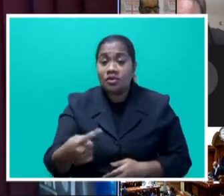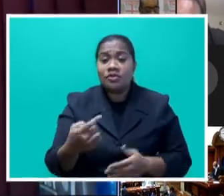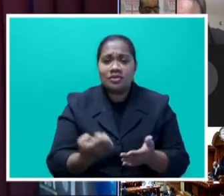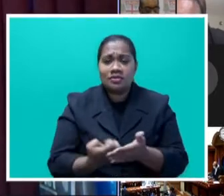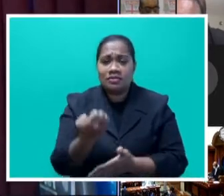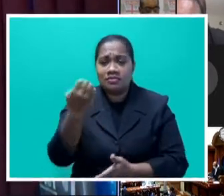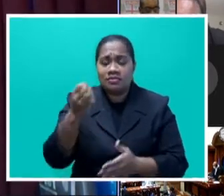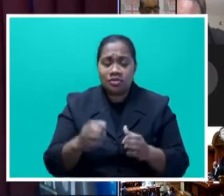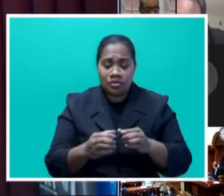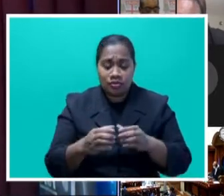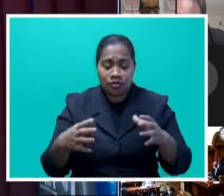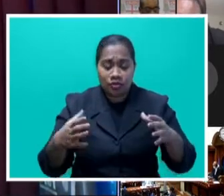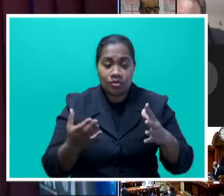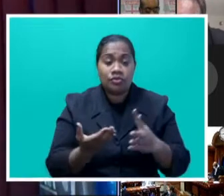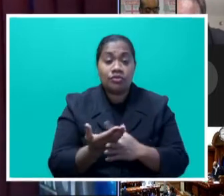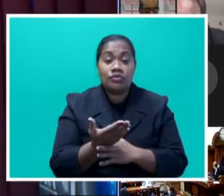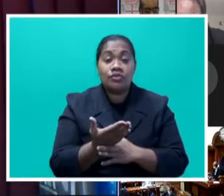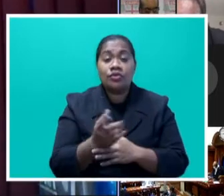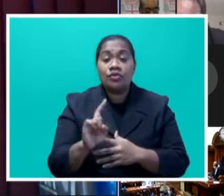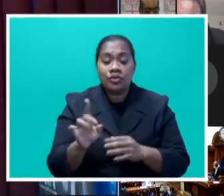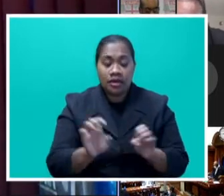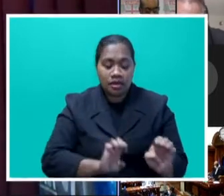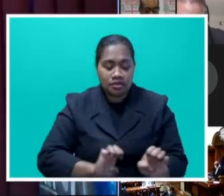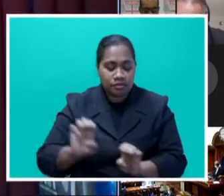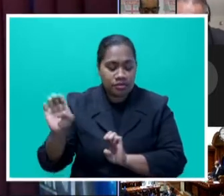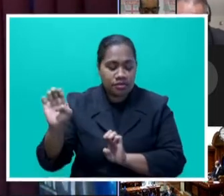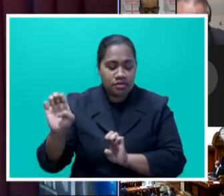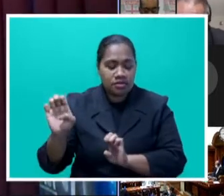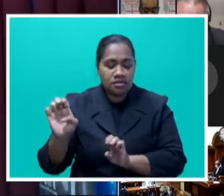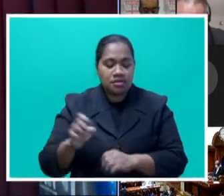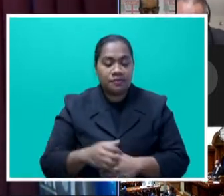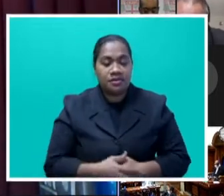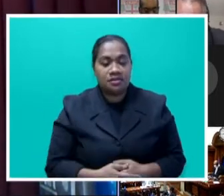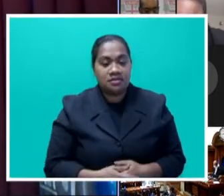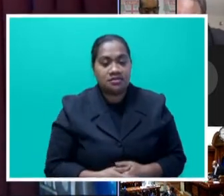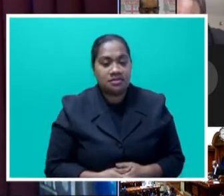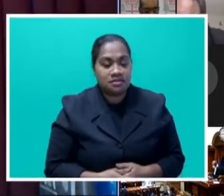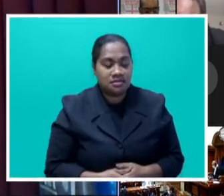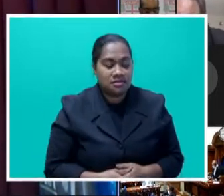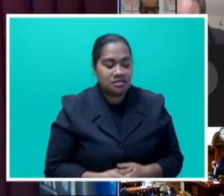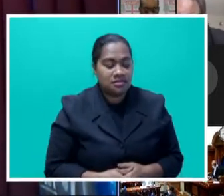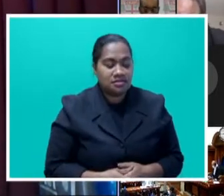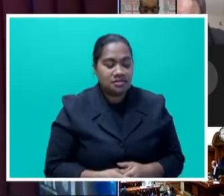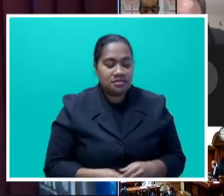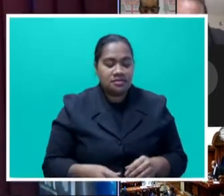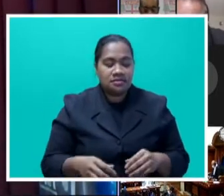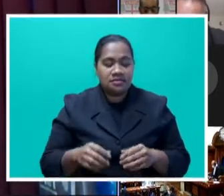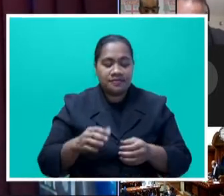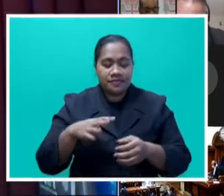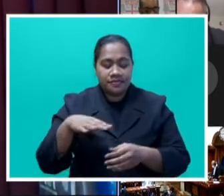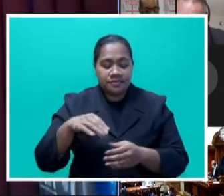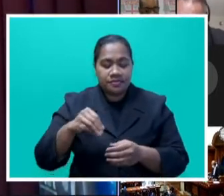export. Lastly, Honourable Speaker, throughout our fisheries activities for